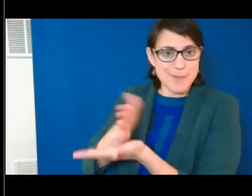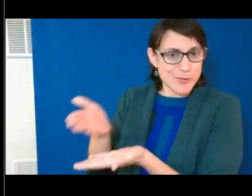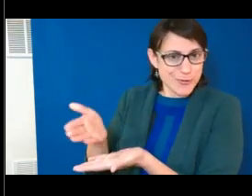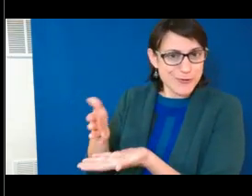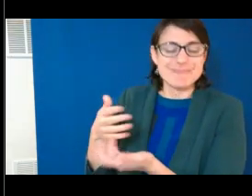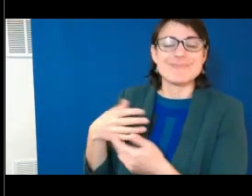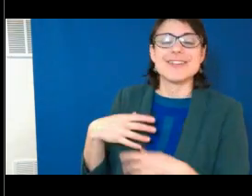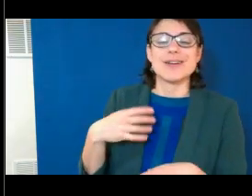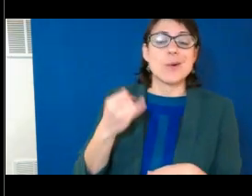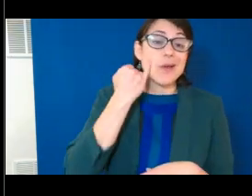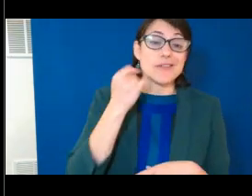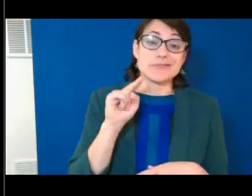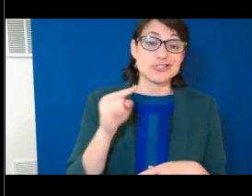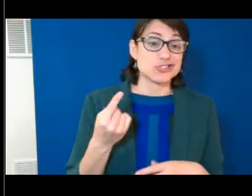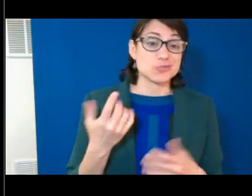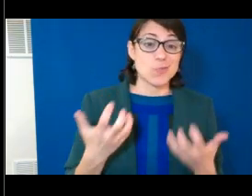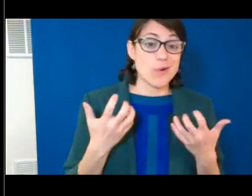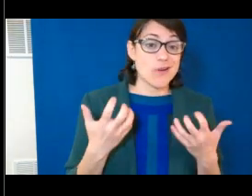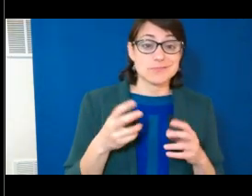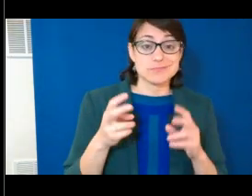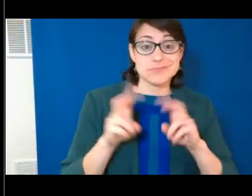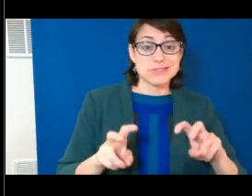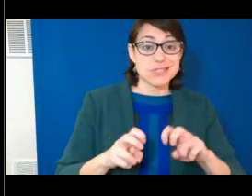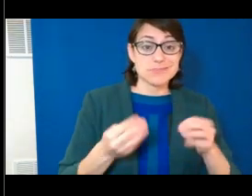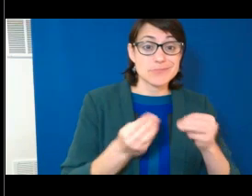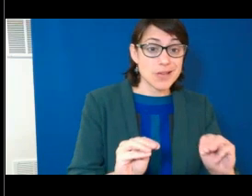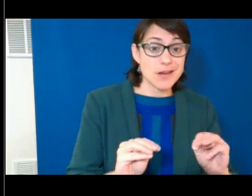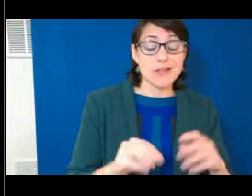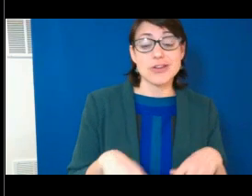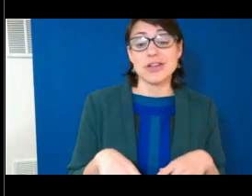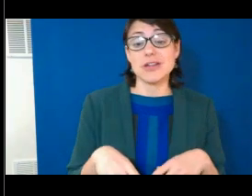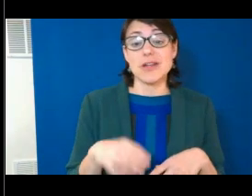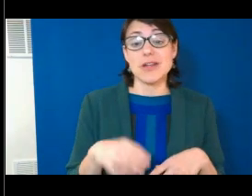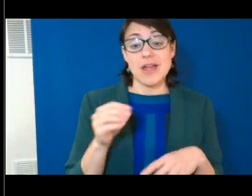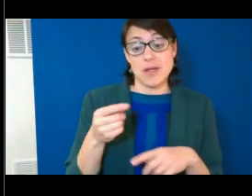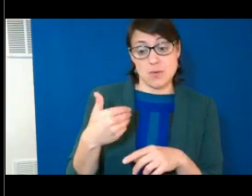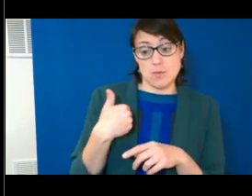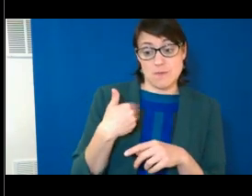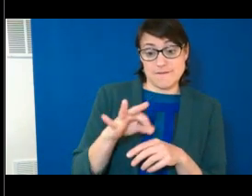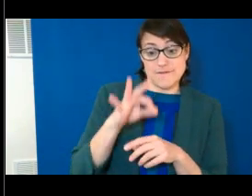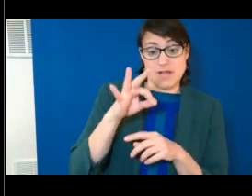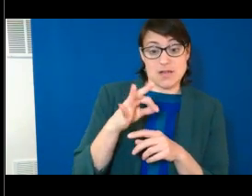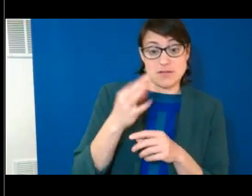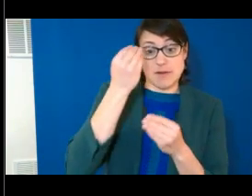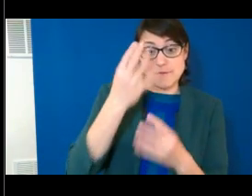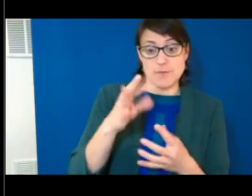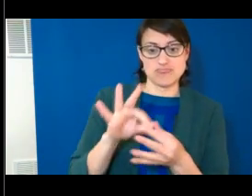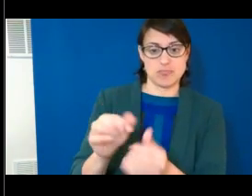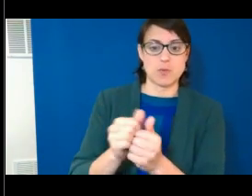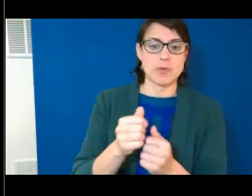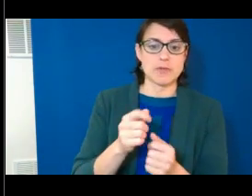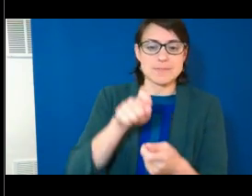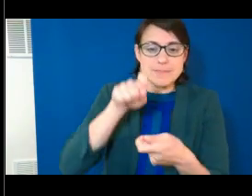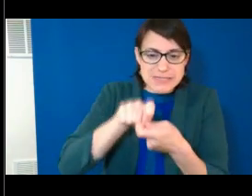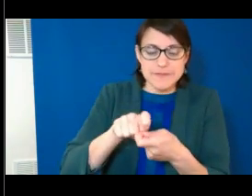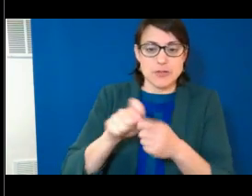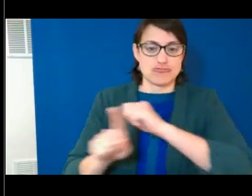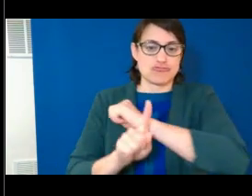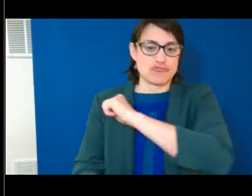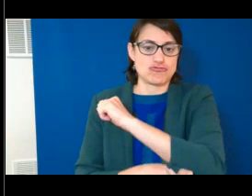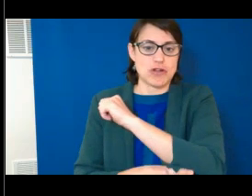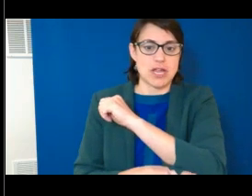assessment methodology and you have something that fits for the particular trash stream in your area, then of course it's fine to use that. So I don't know if that